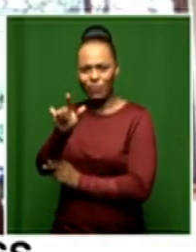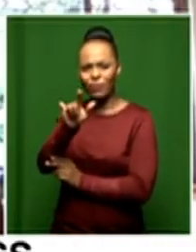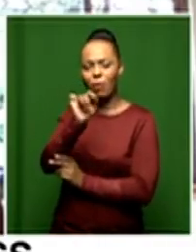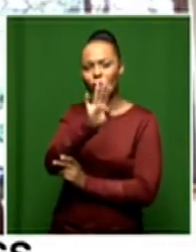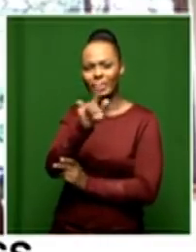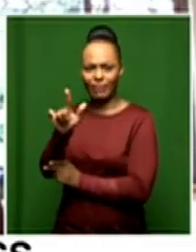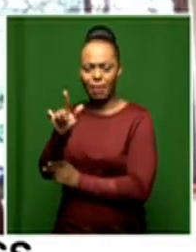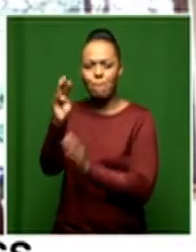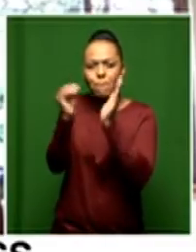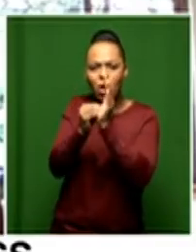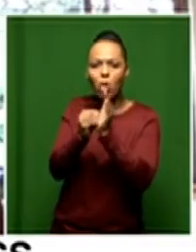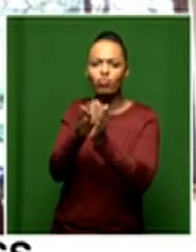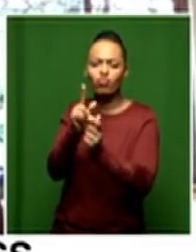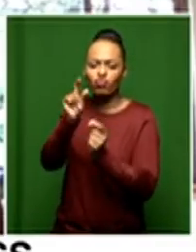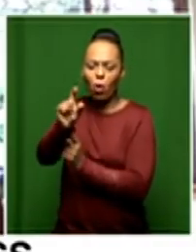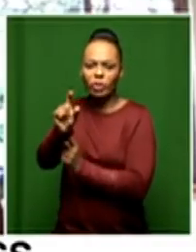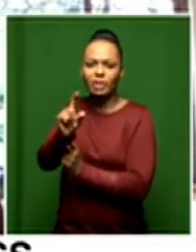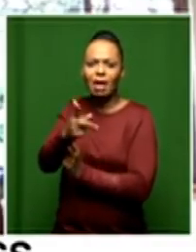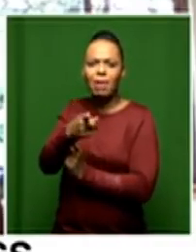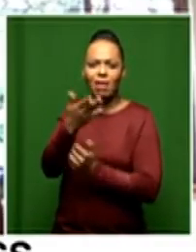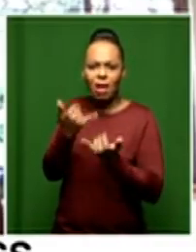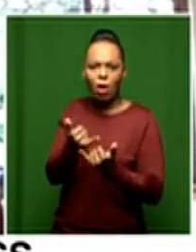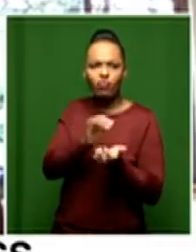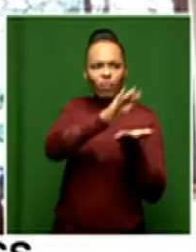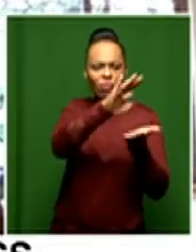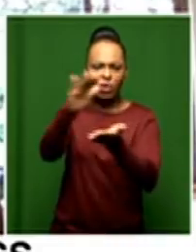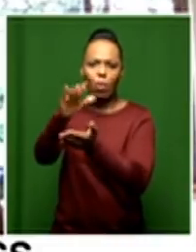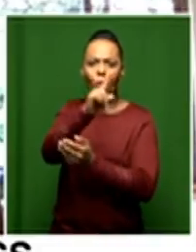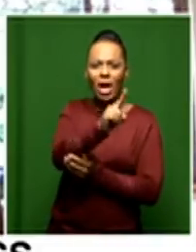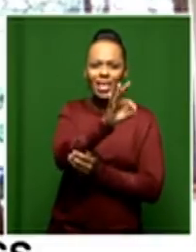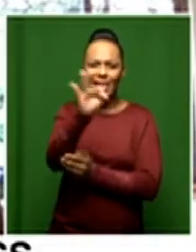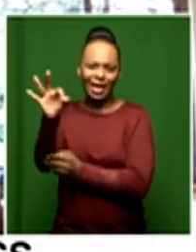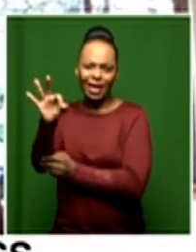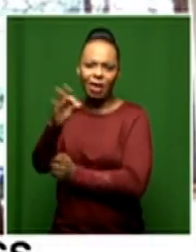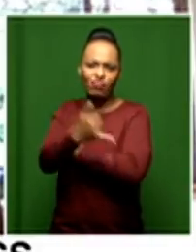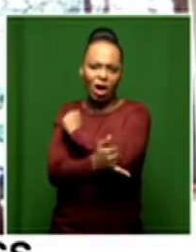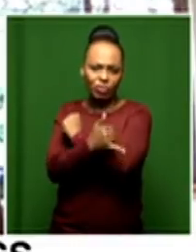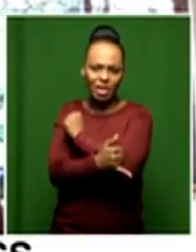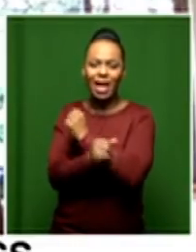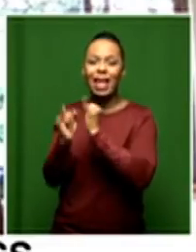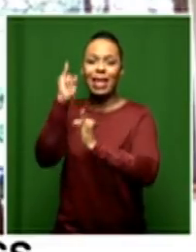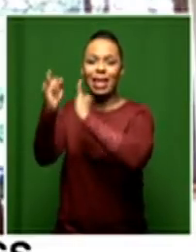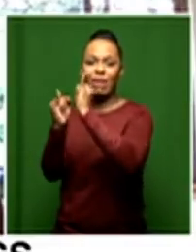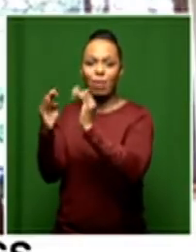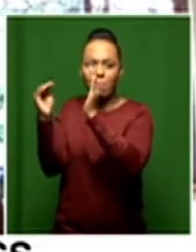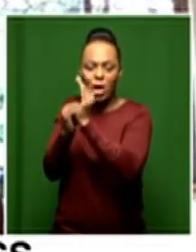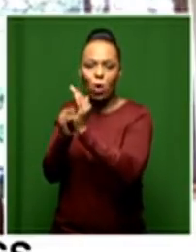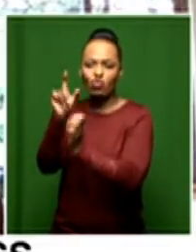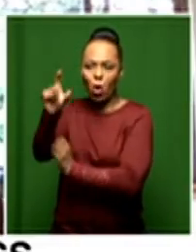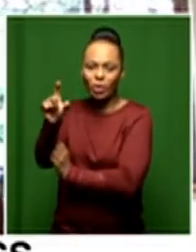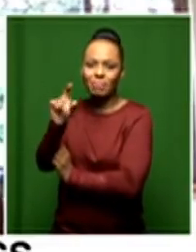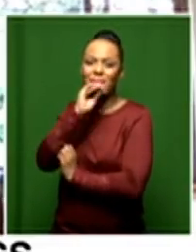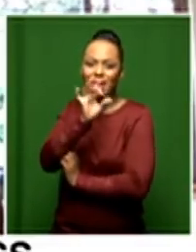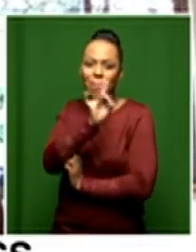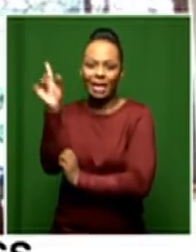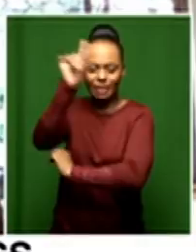doses have been administered through 133 countries, 11 million doses a day. That